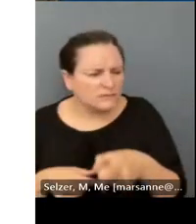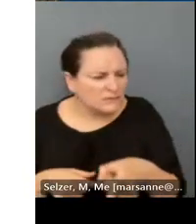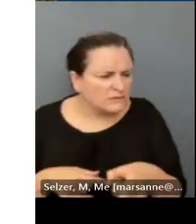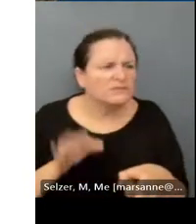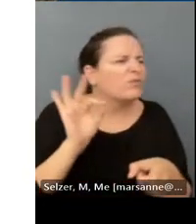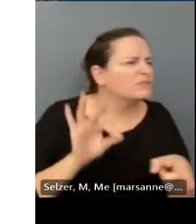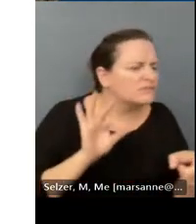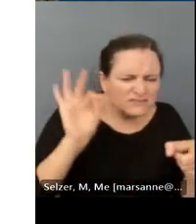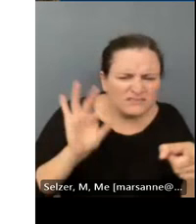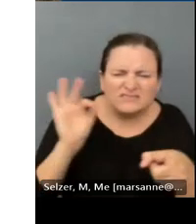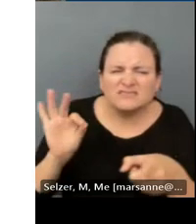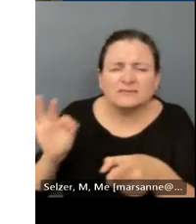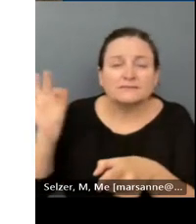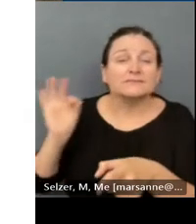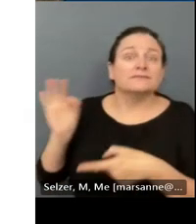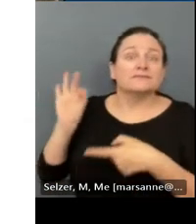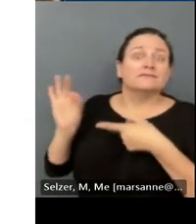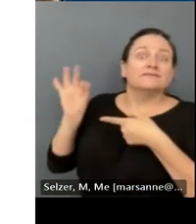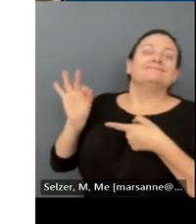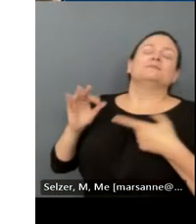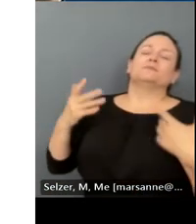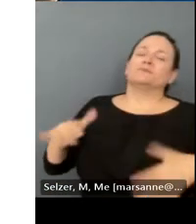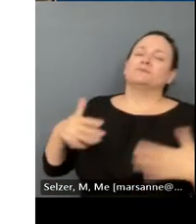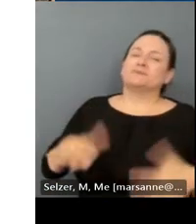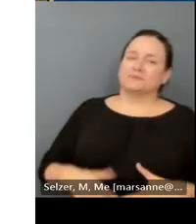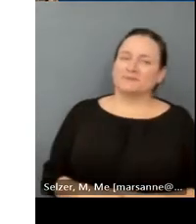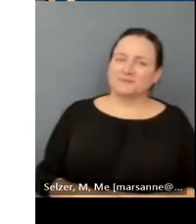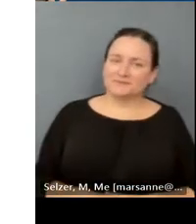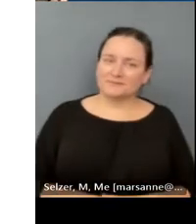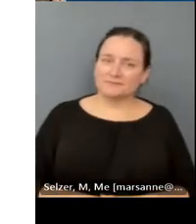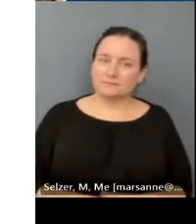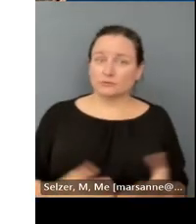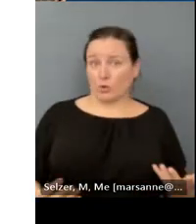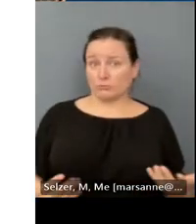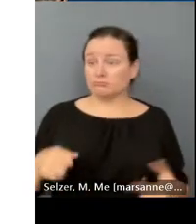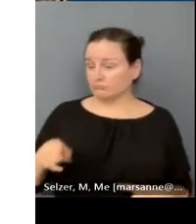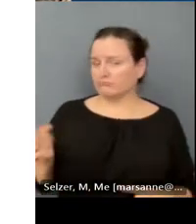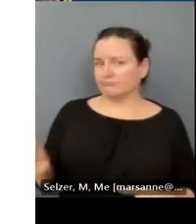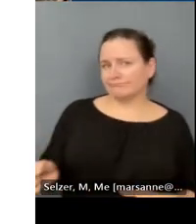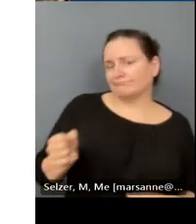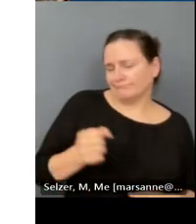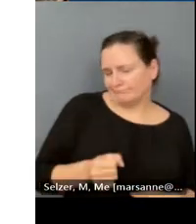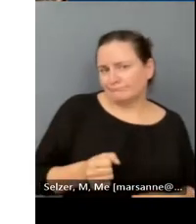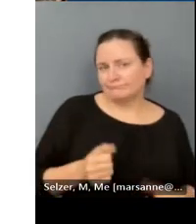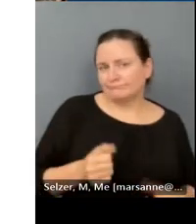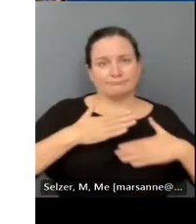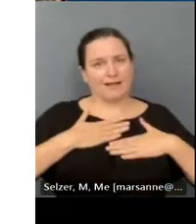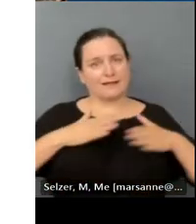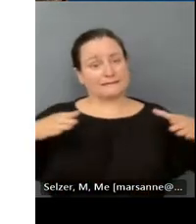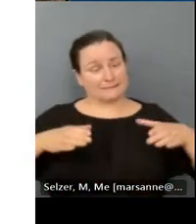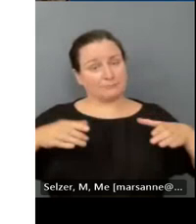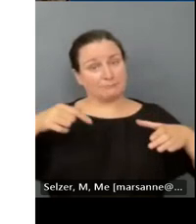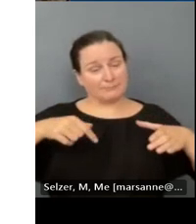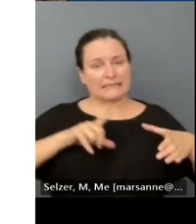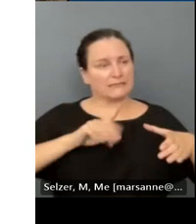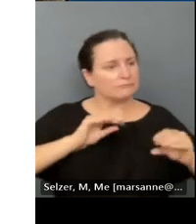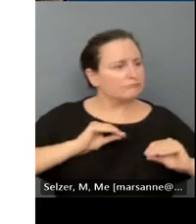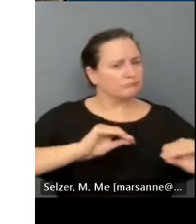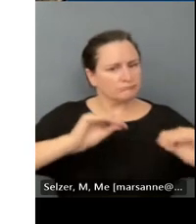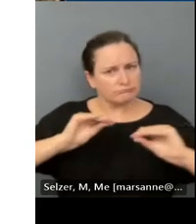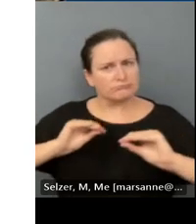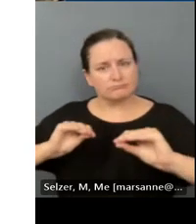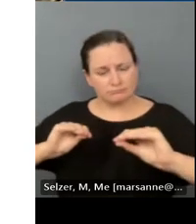And today, Hoshiar is a fluent deaf science educator in my team. Standing at the podium, Hoshiar